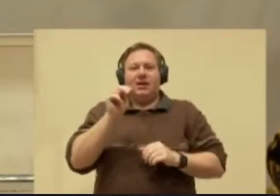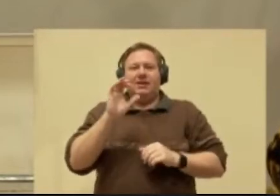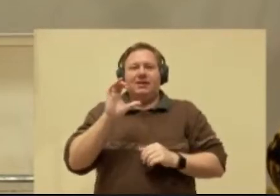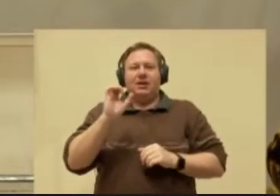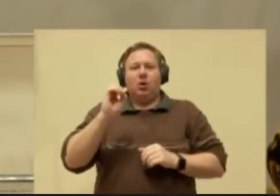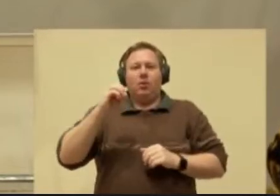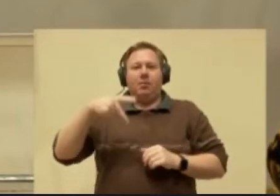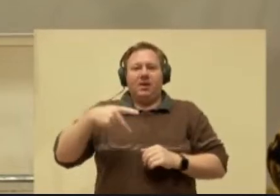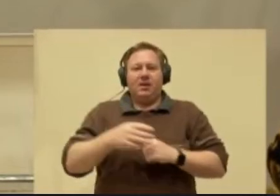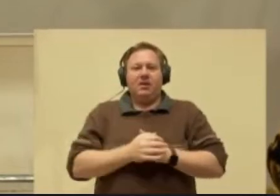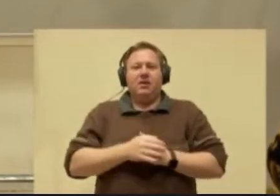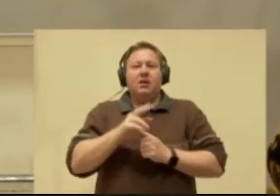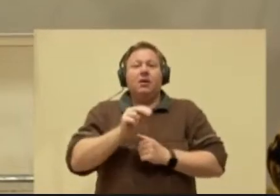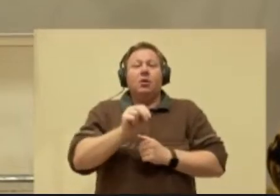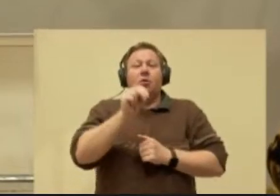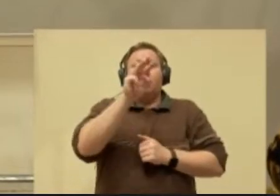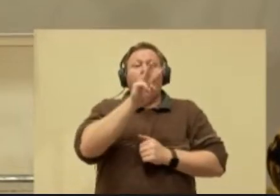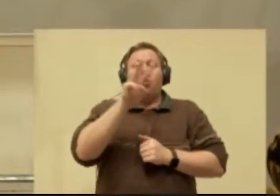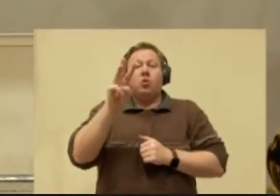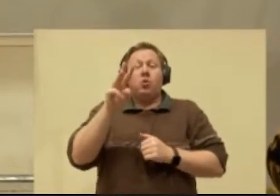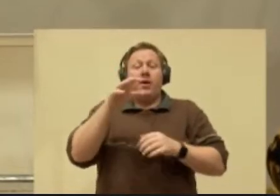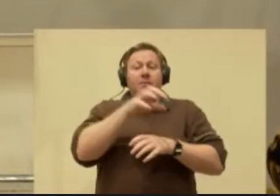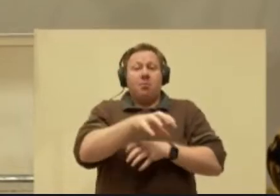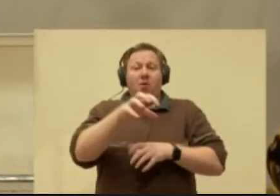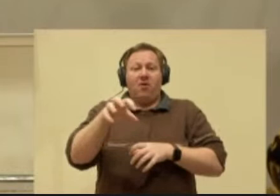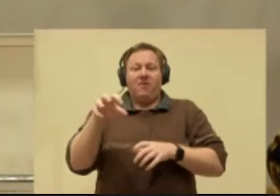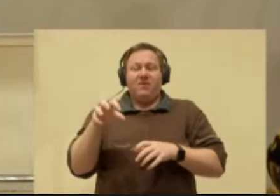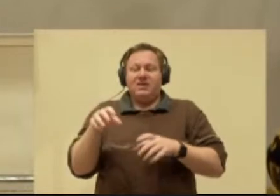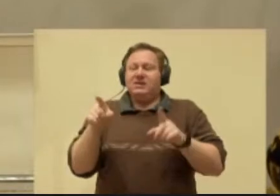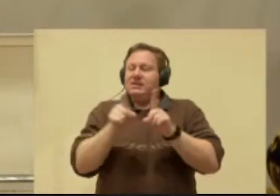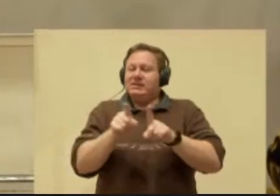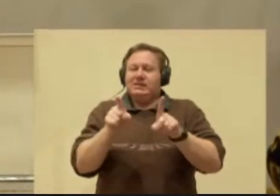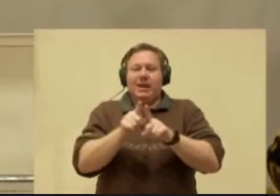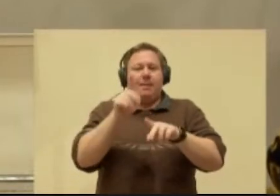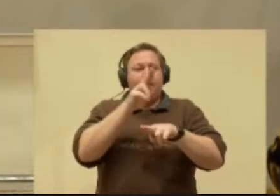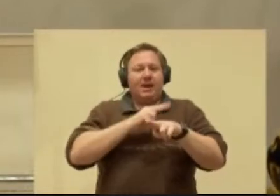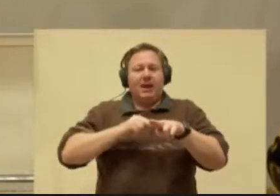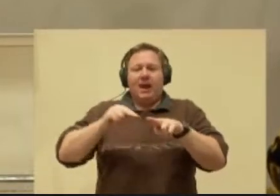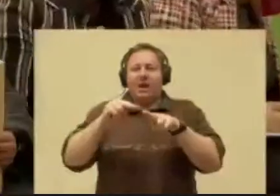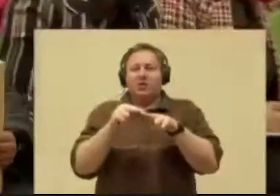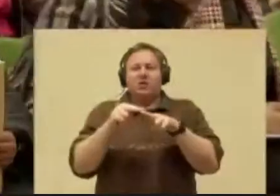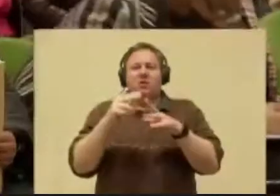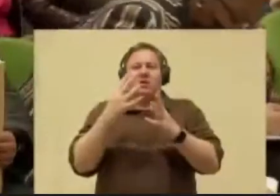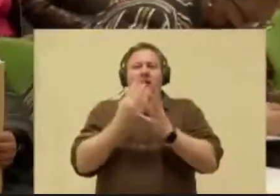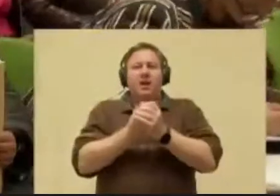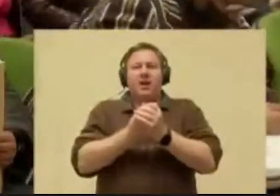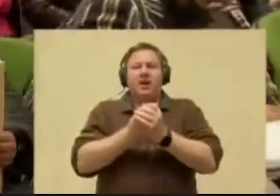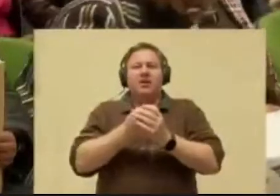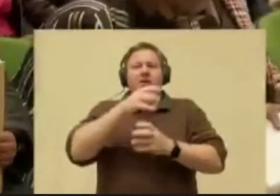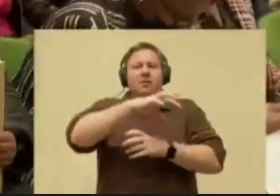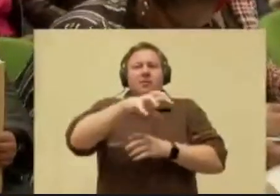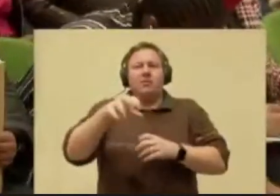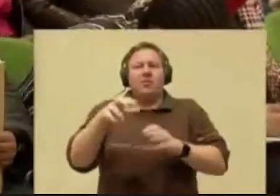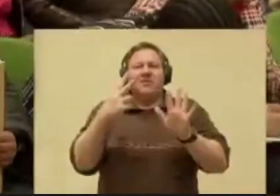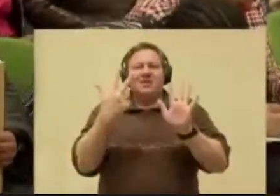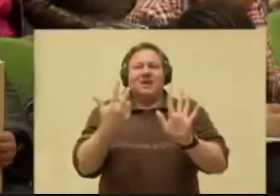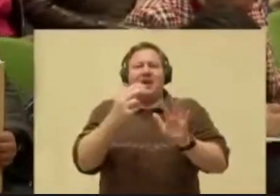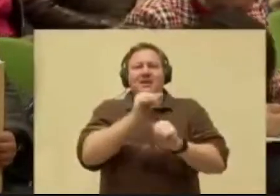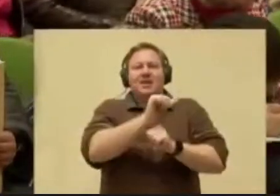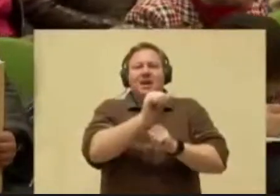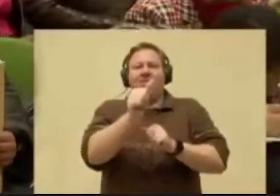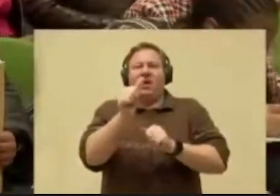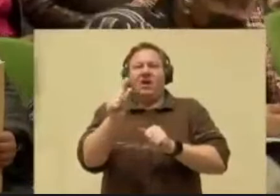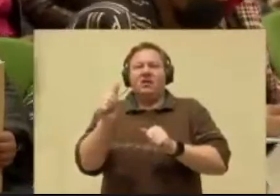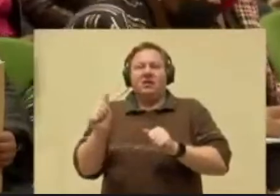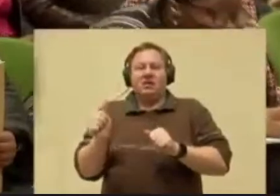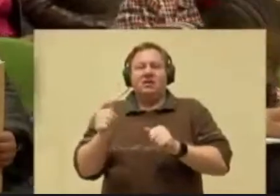province like it is the case international and across the other eight provinces we have